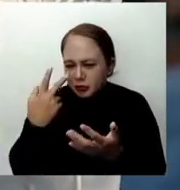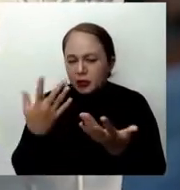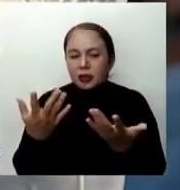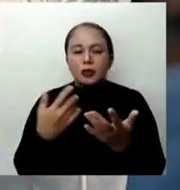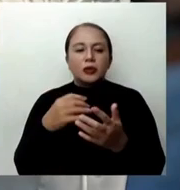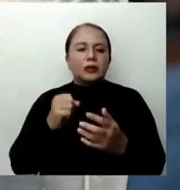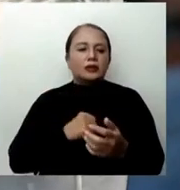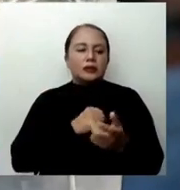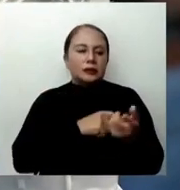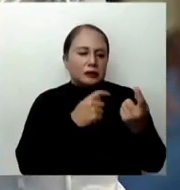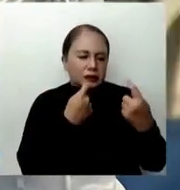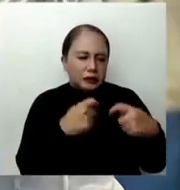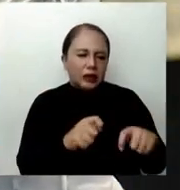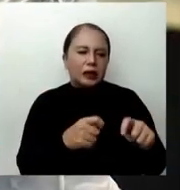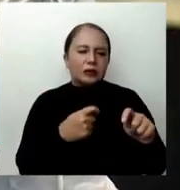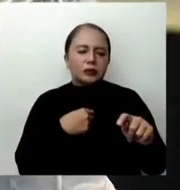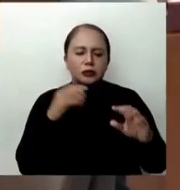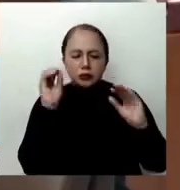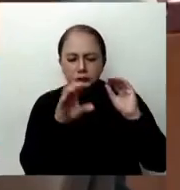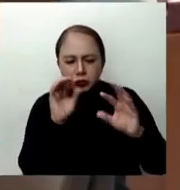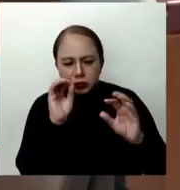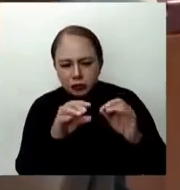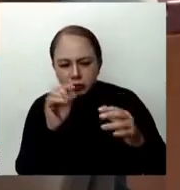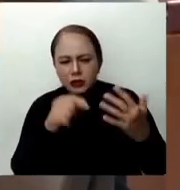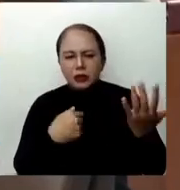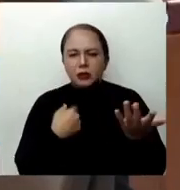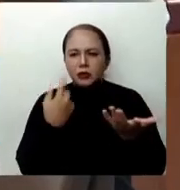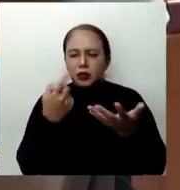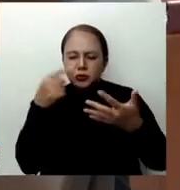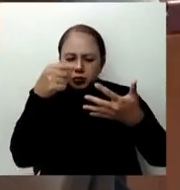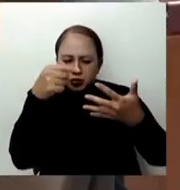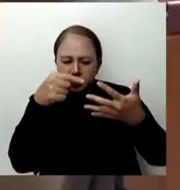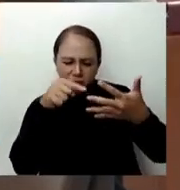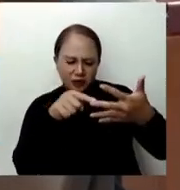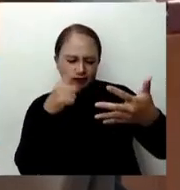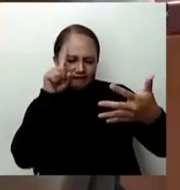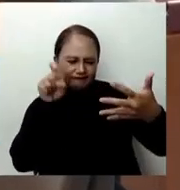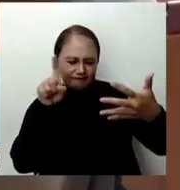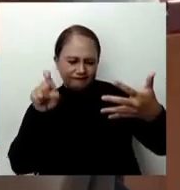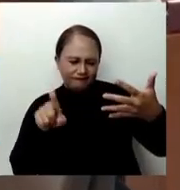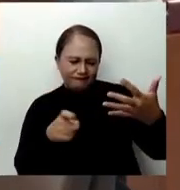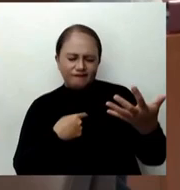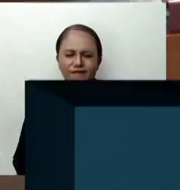try to thresh out some of the contentious provisions of the measure.